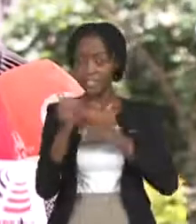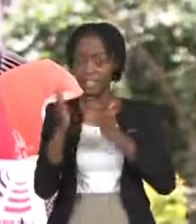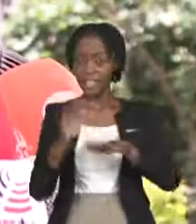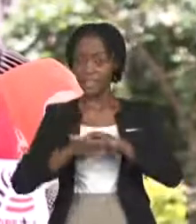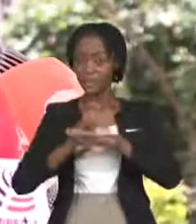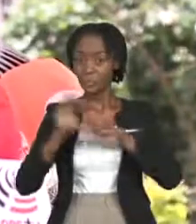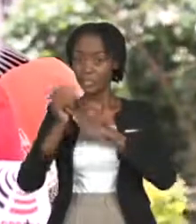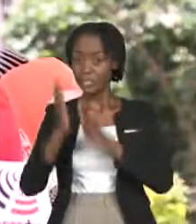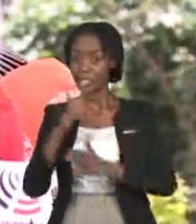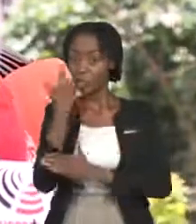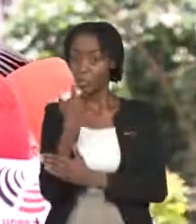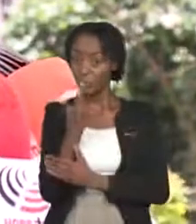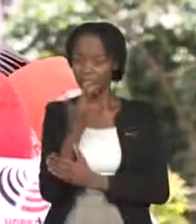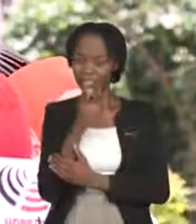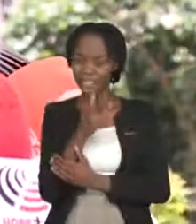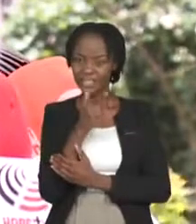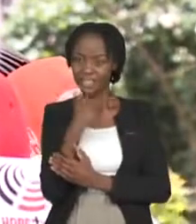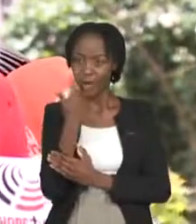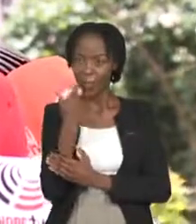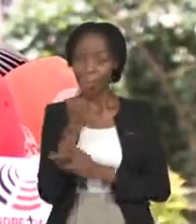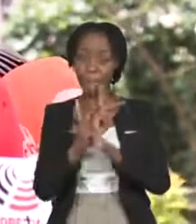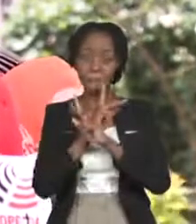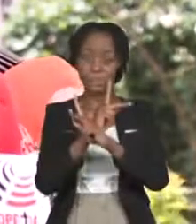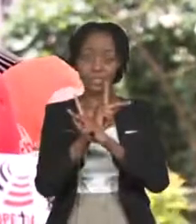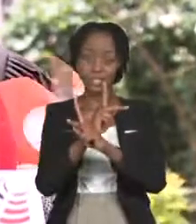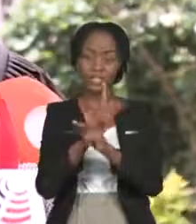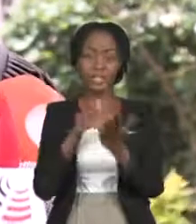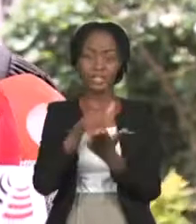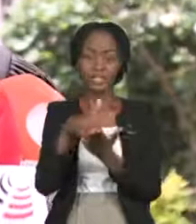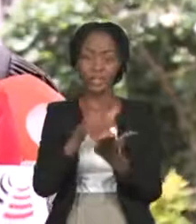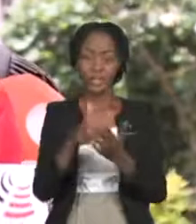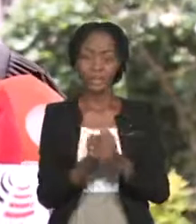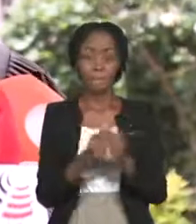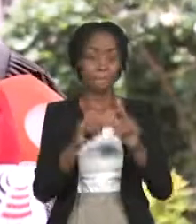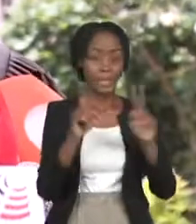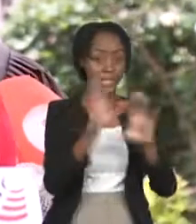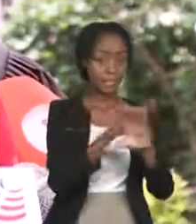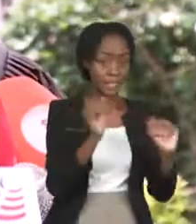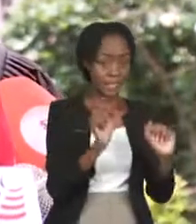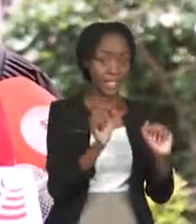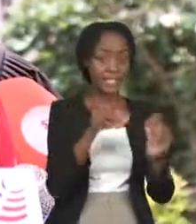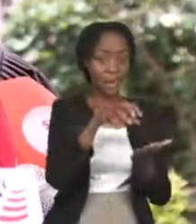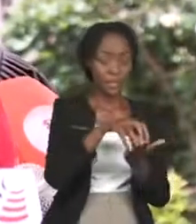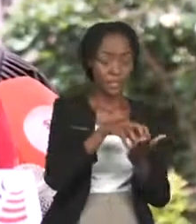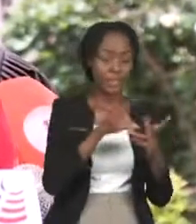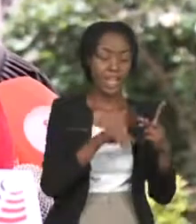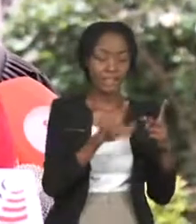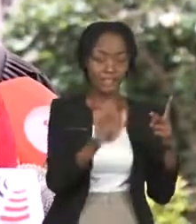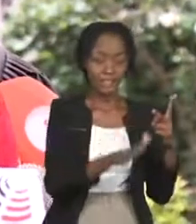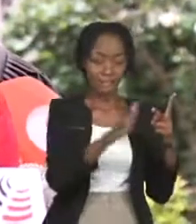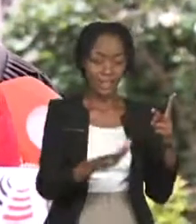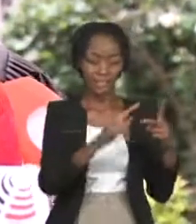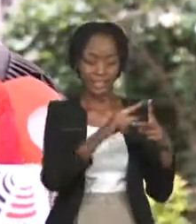have provided an environment that protects the weak. The executive and parliament will not take